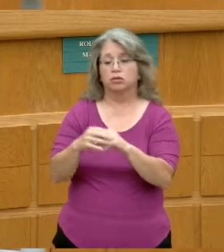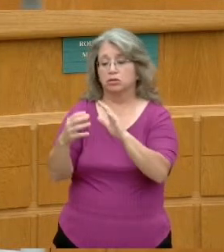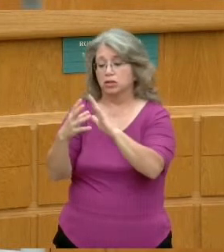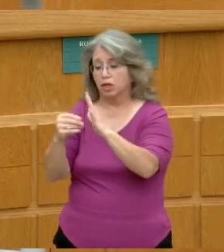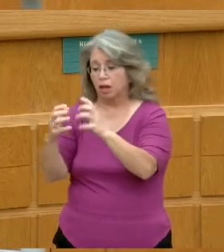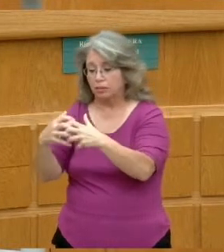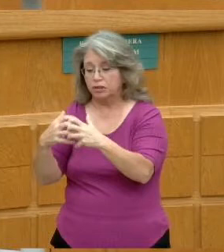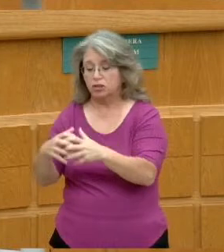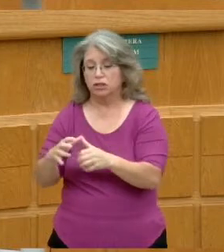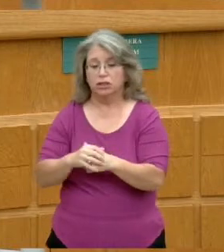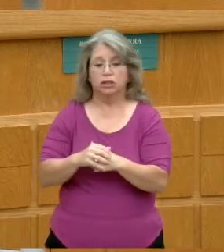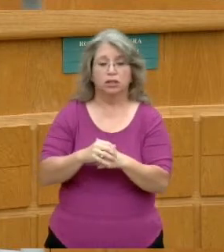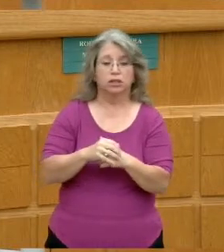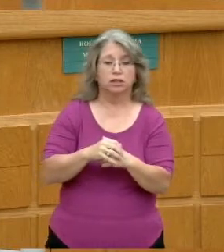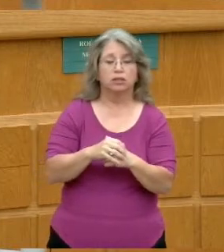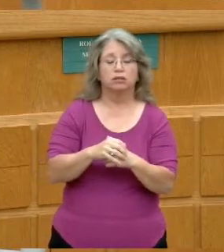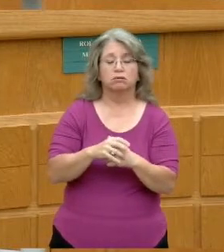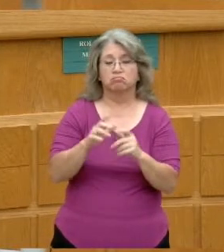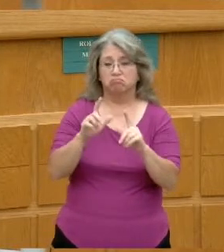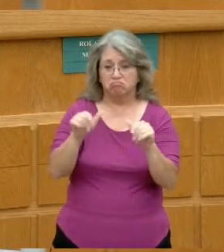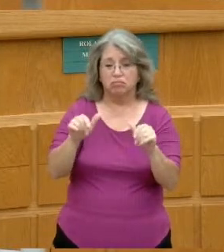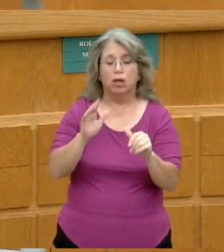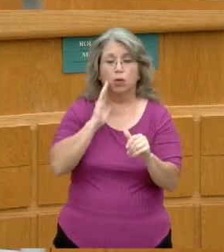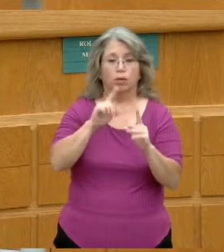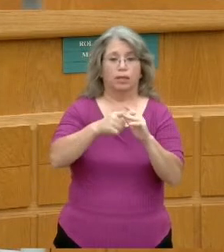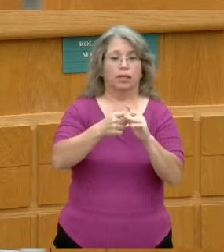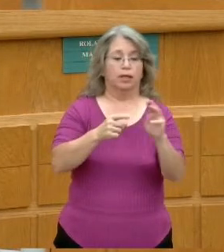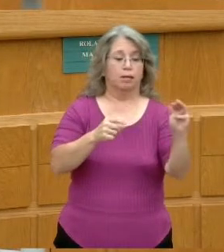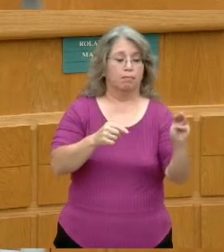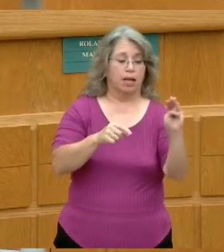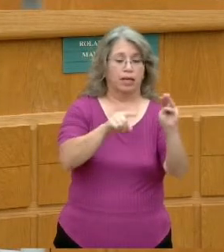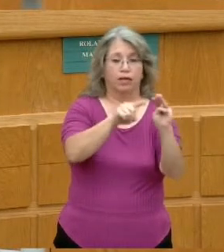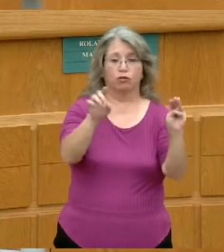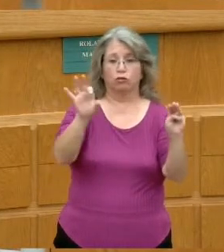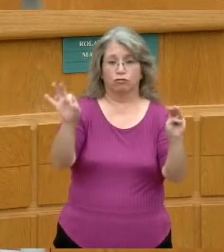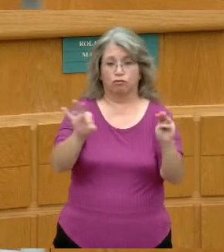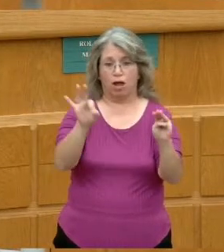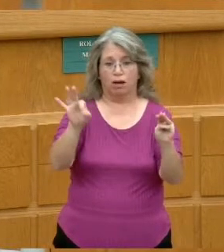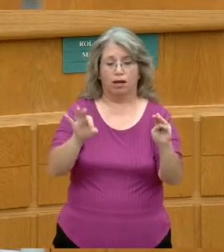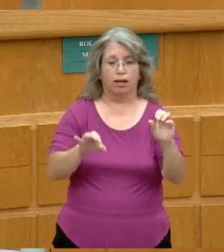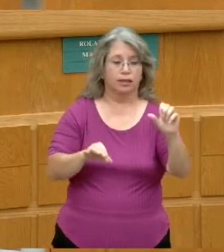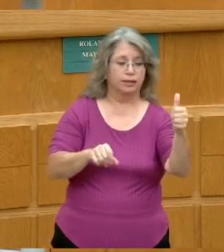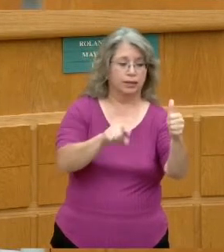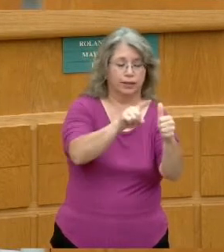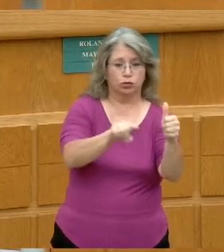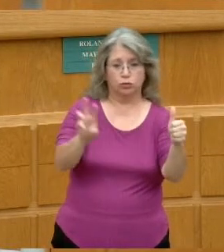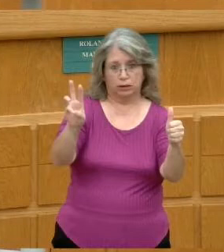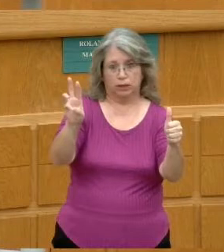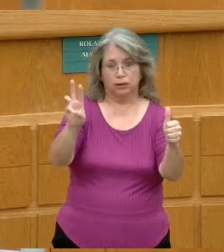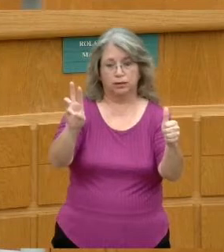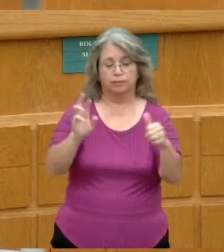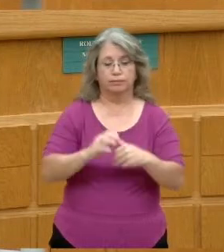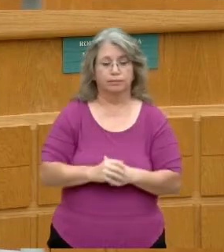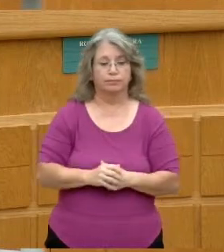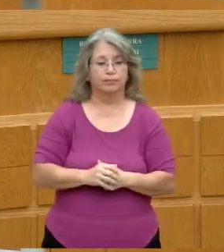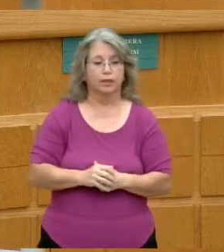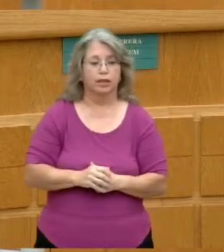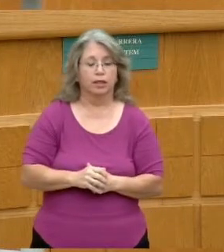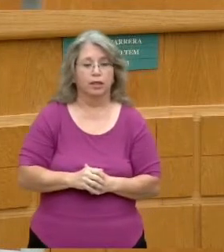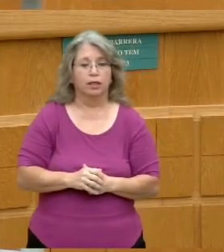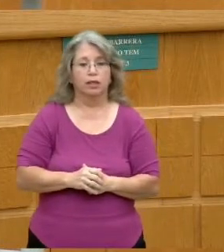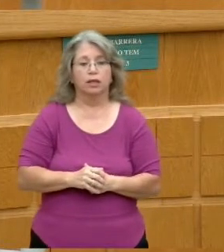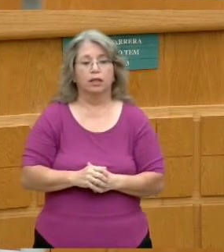will begin Monday through Friday, from 10 to 6. And curbside service for